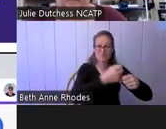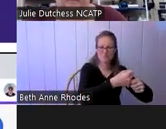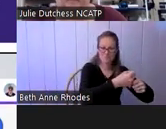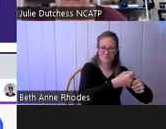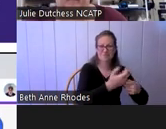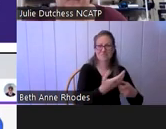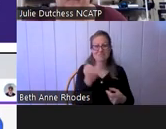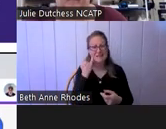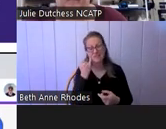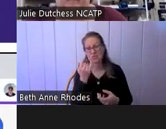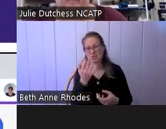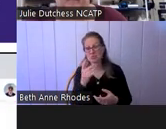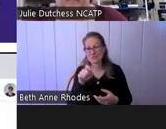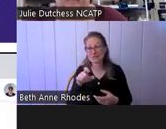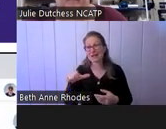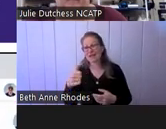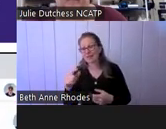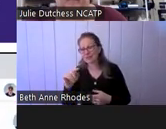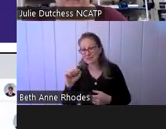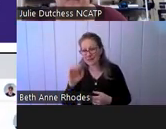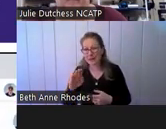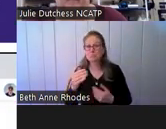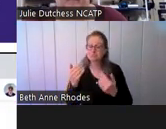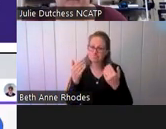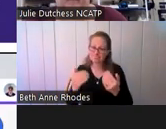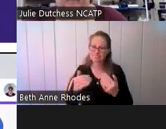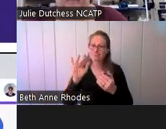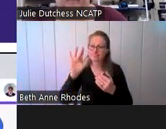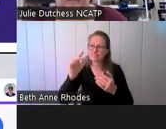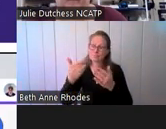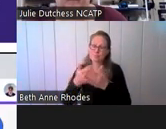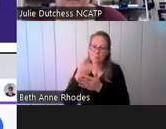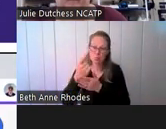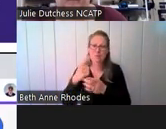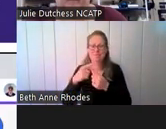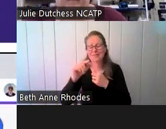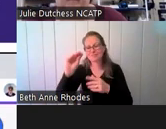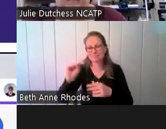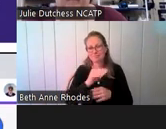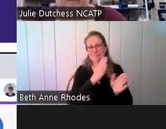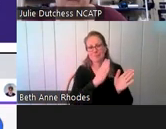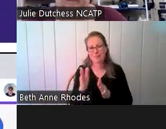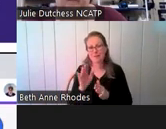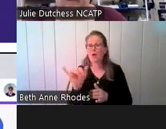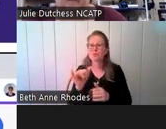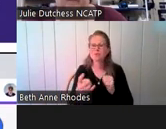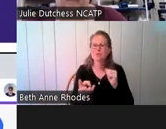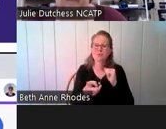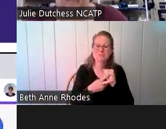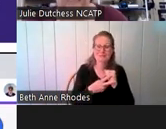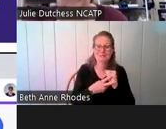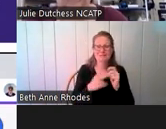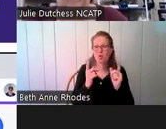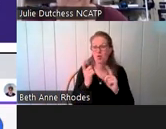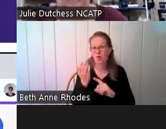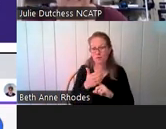tab you want in here, you can just open it in the window and it will appear next to the other tabs. Now, not only do these tabs show up when you click the workspace, they're